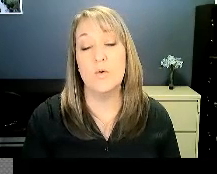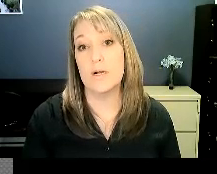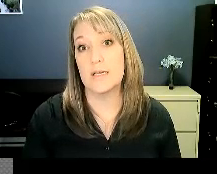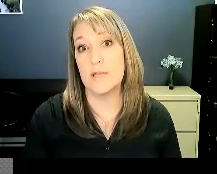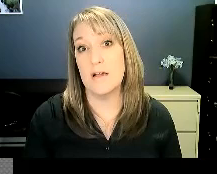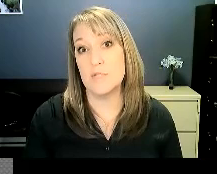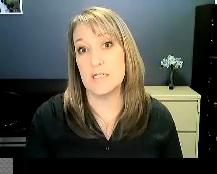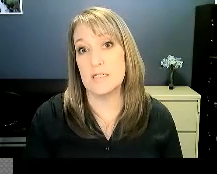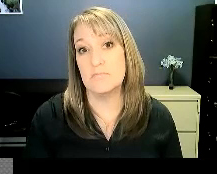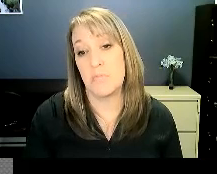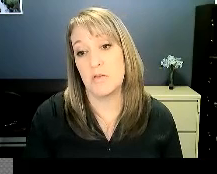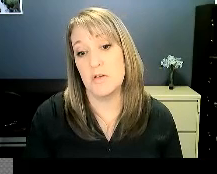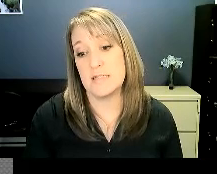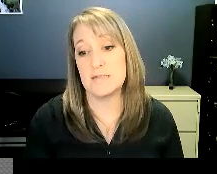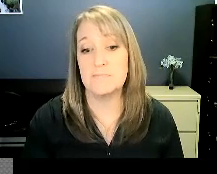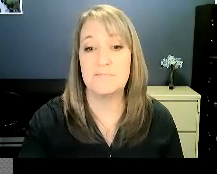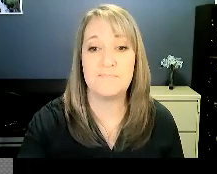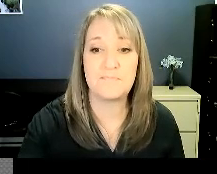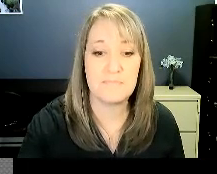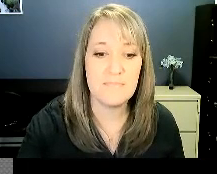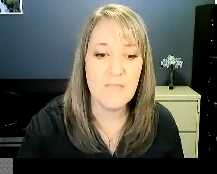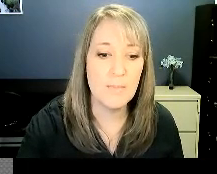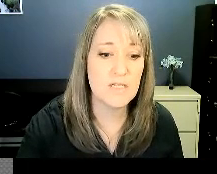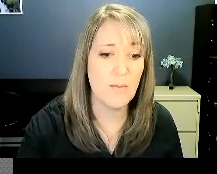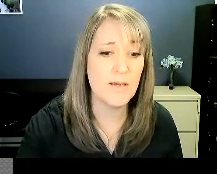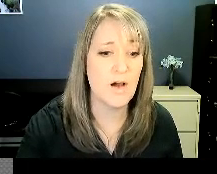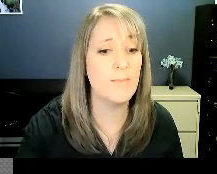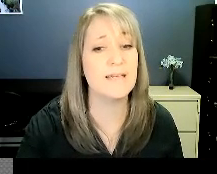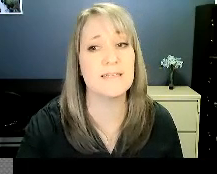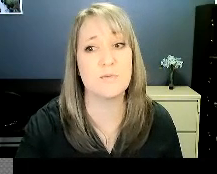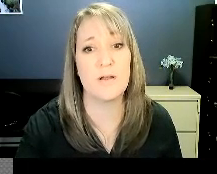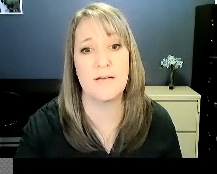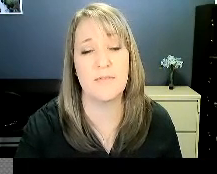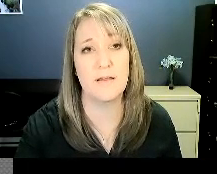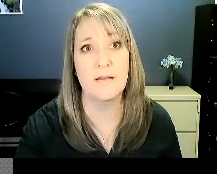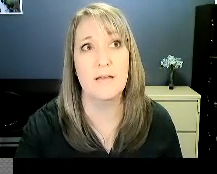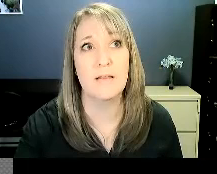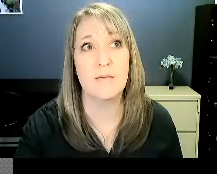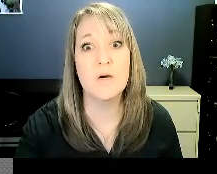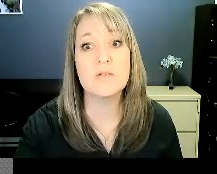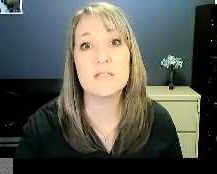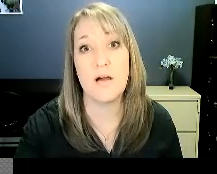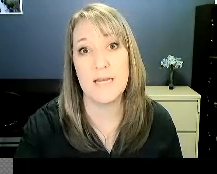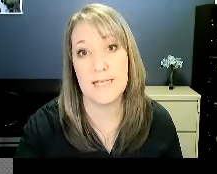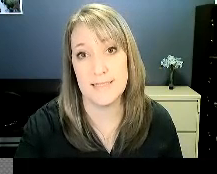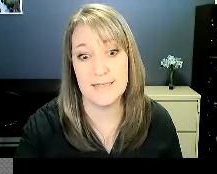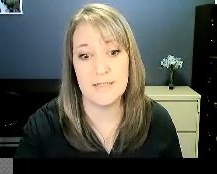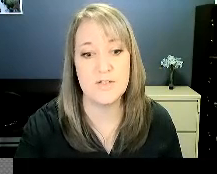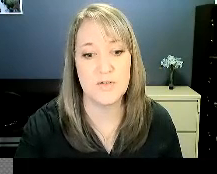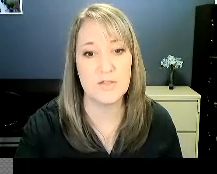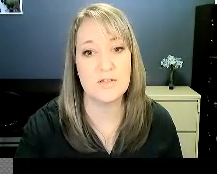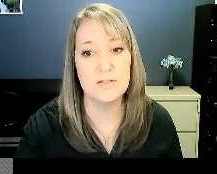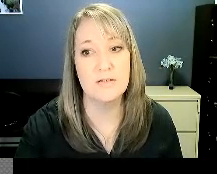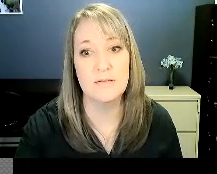I, or it could be the object, the cookies. But topic comment is one of the most common ASL